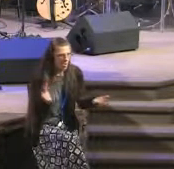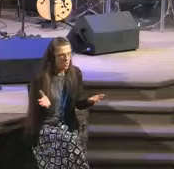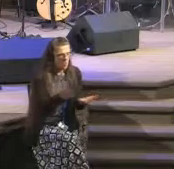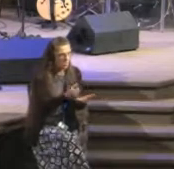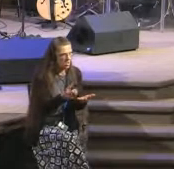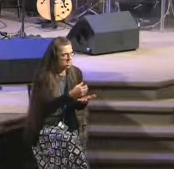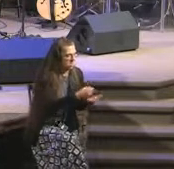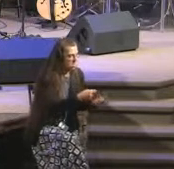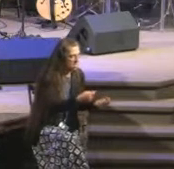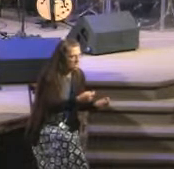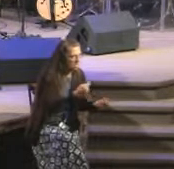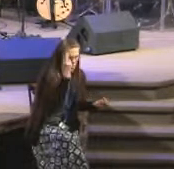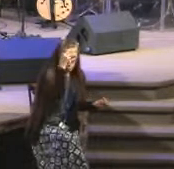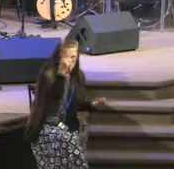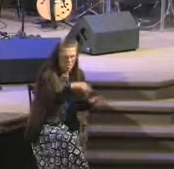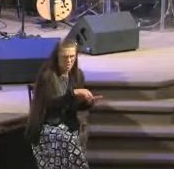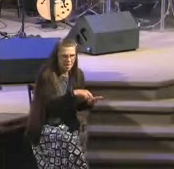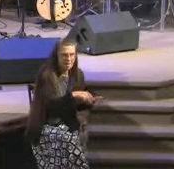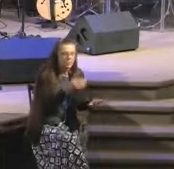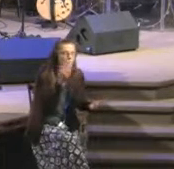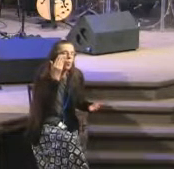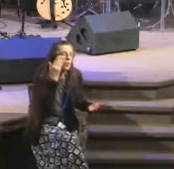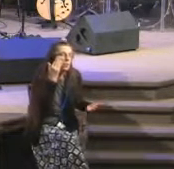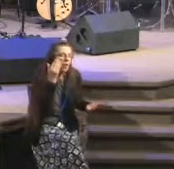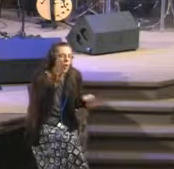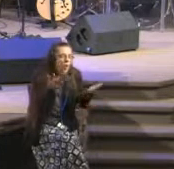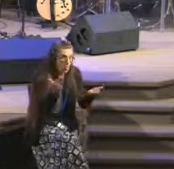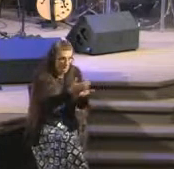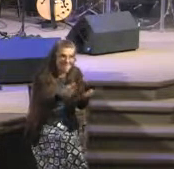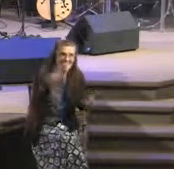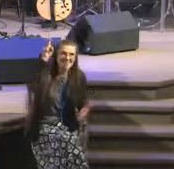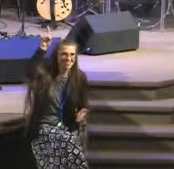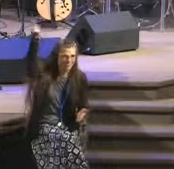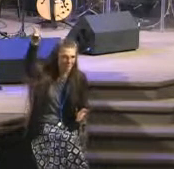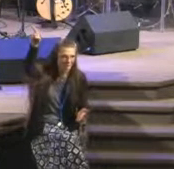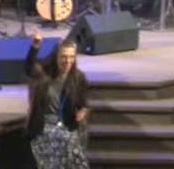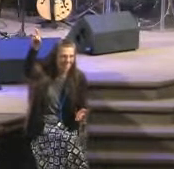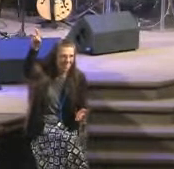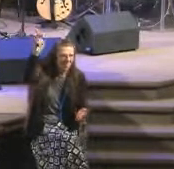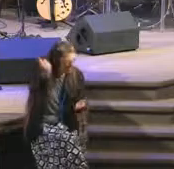here. It's what we know we're going to get there. Come on, somebody. Are you with me here?